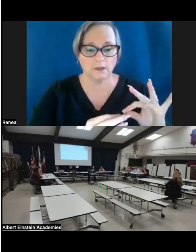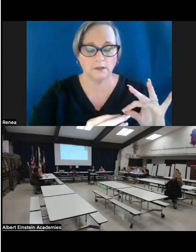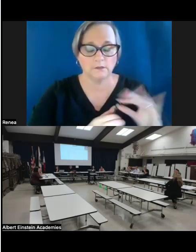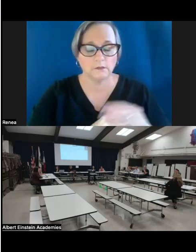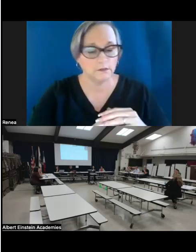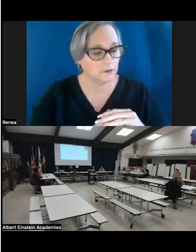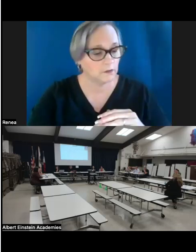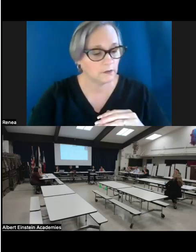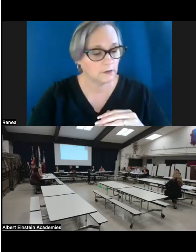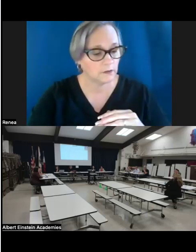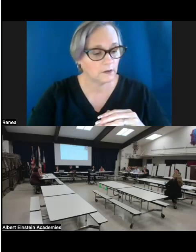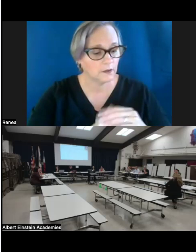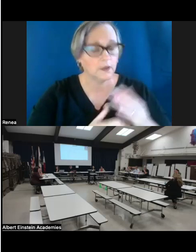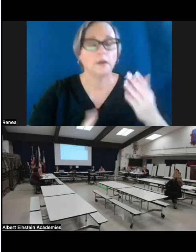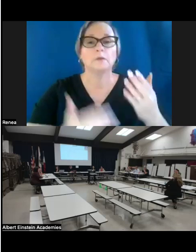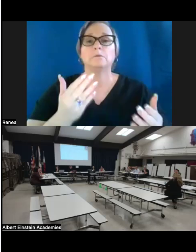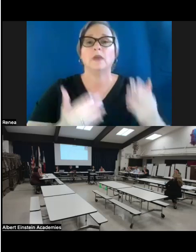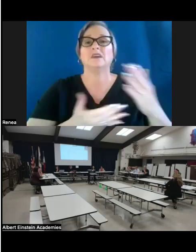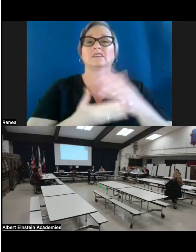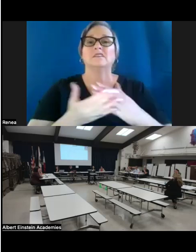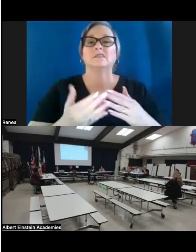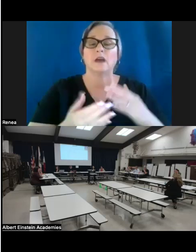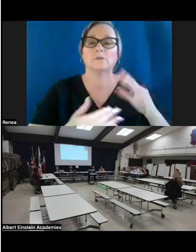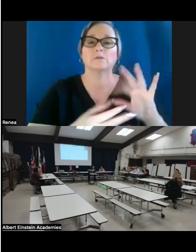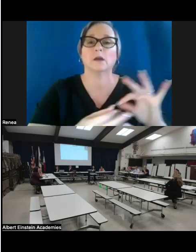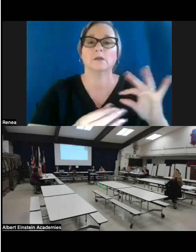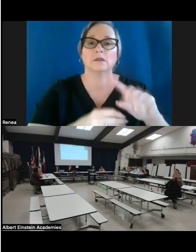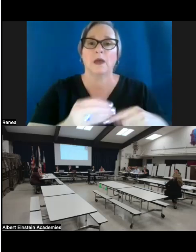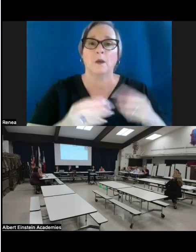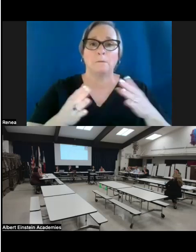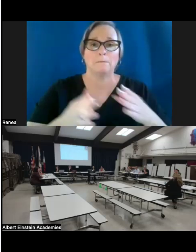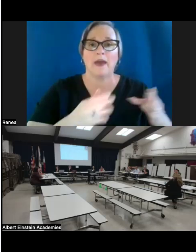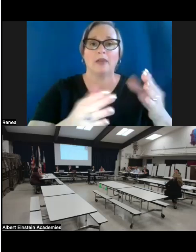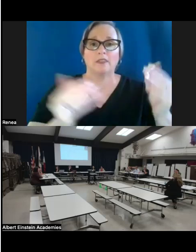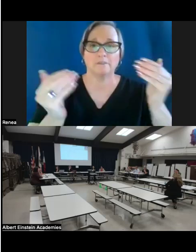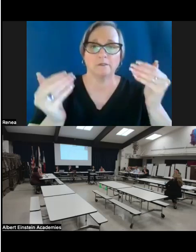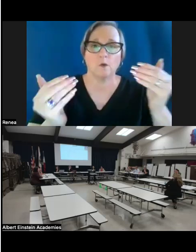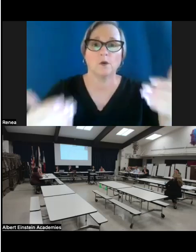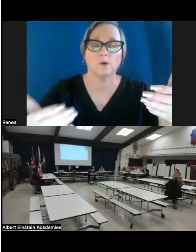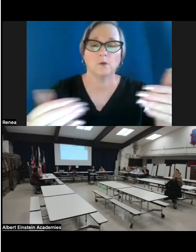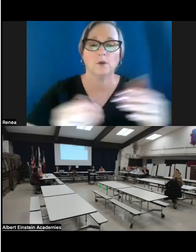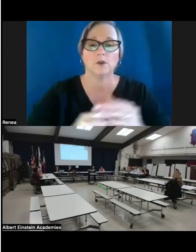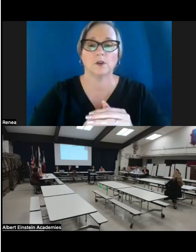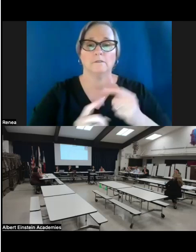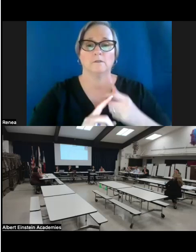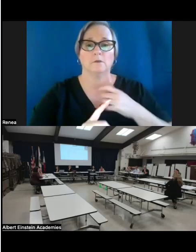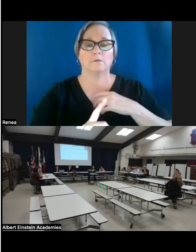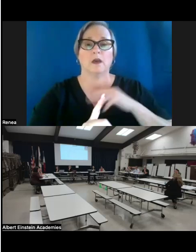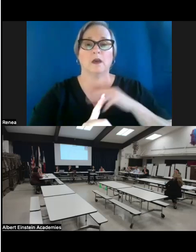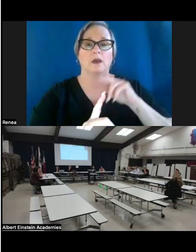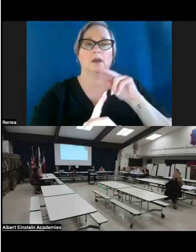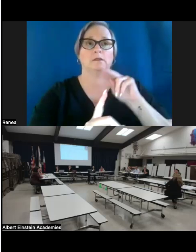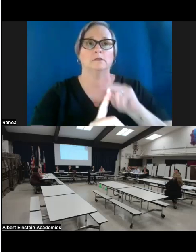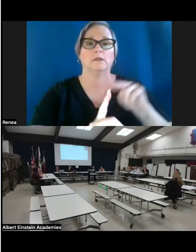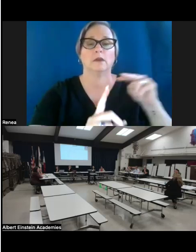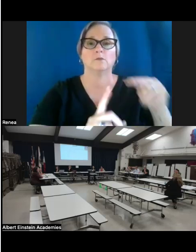path forward, but it was a little frustrating just from my standpoint. Even this year, hearing a lot of repeated promises that never